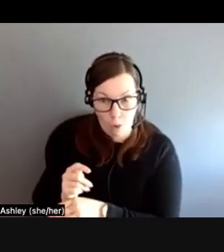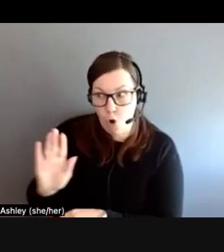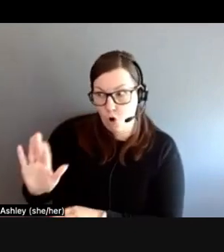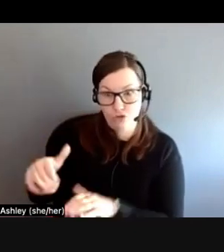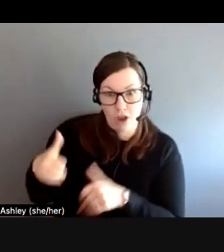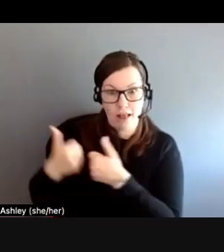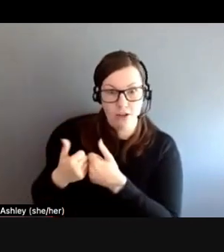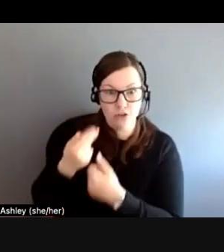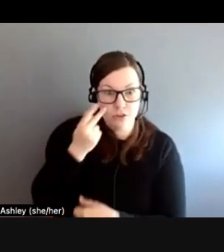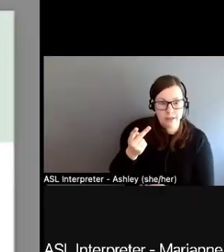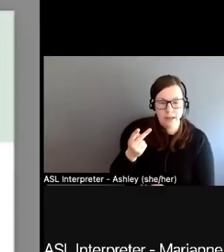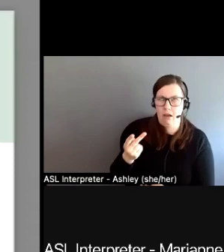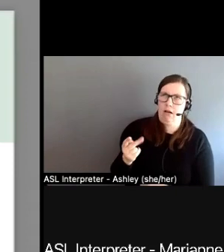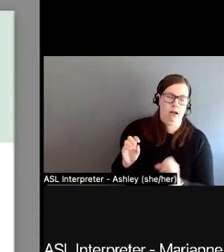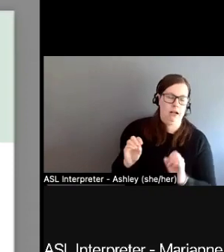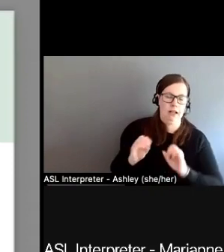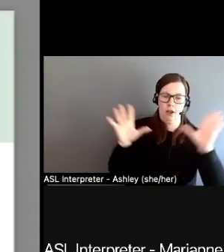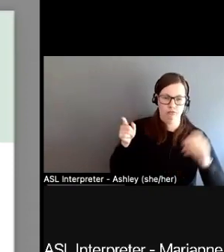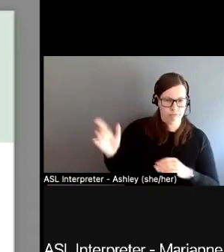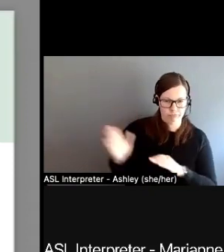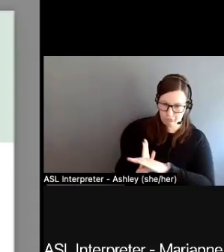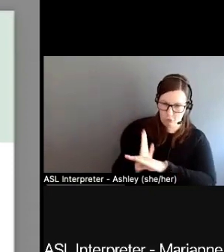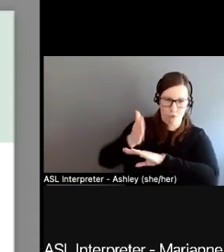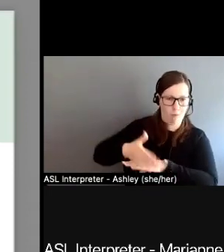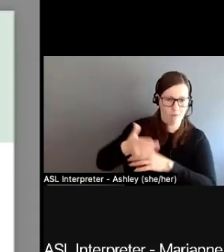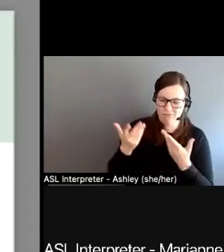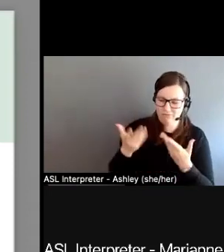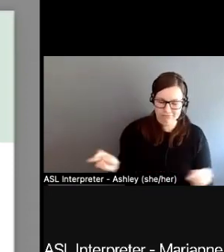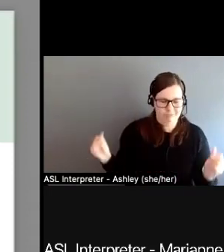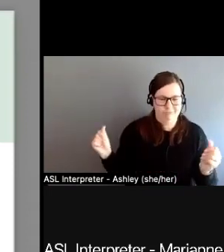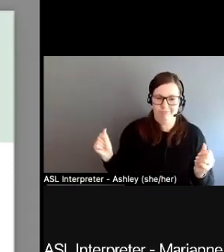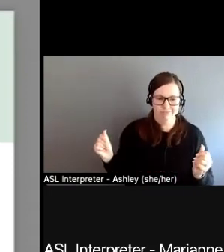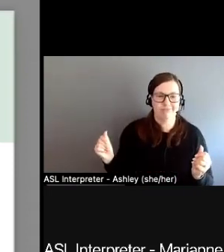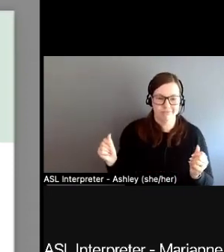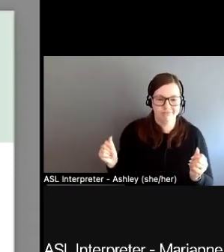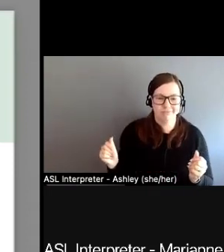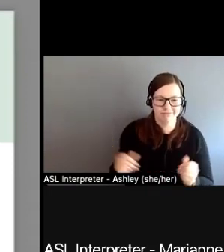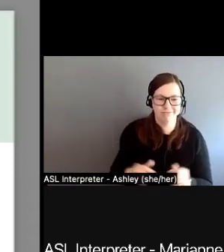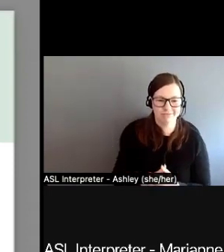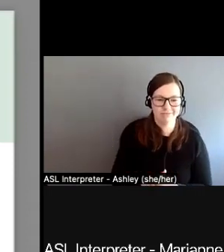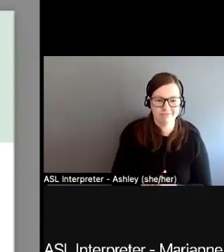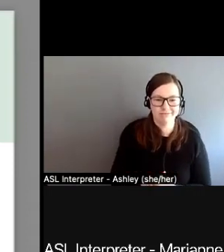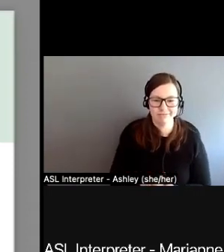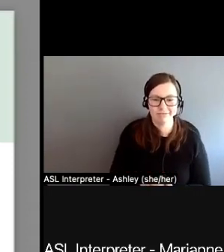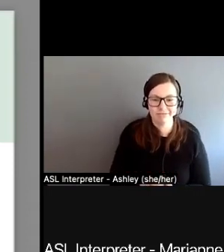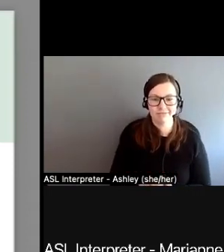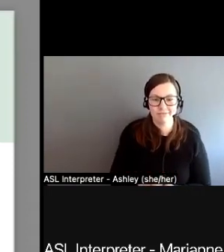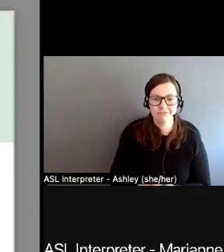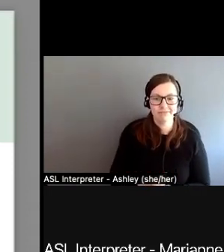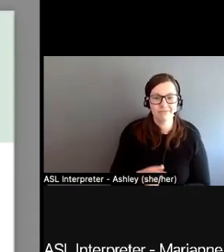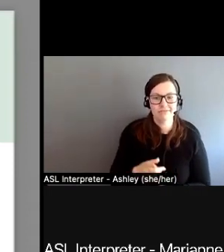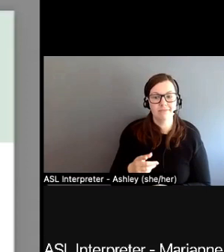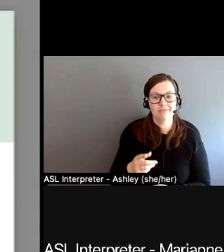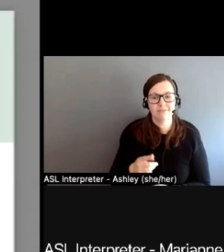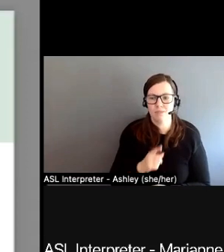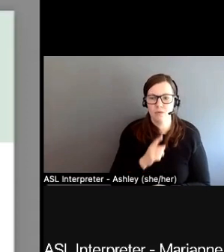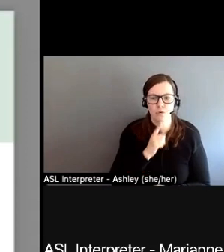and wonderfully in her work. Yeah, there's a real depth to some of the